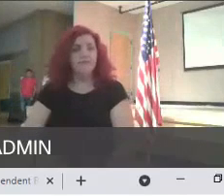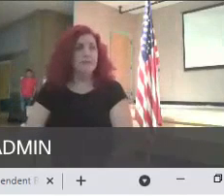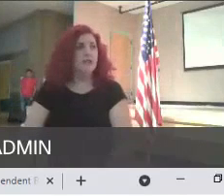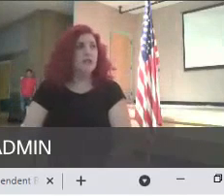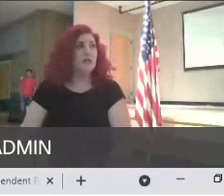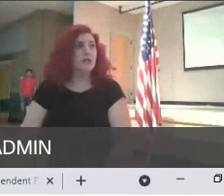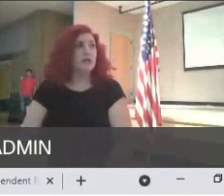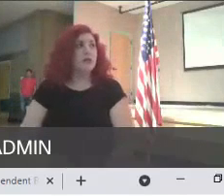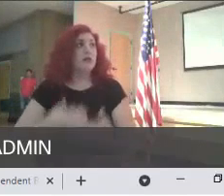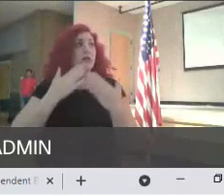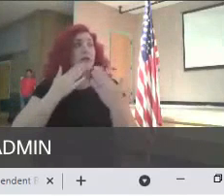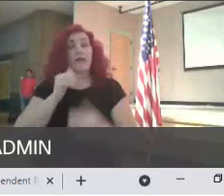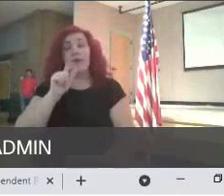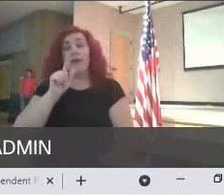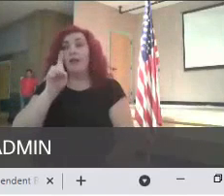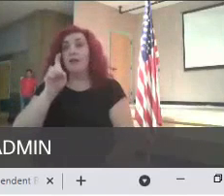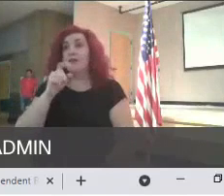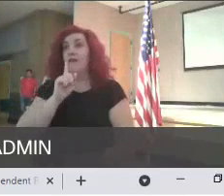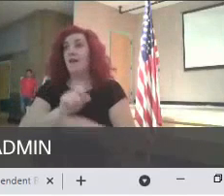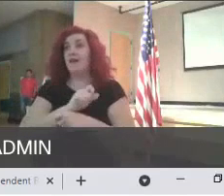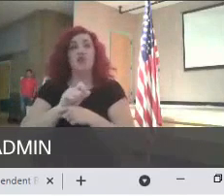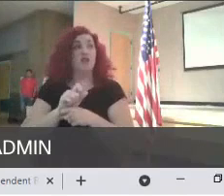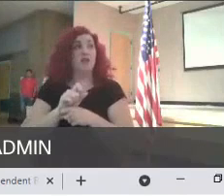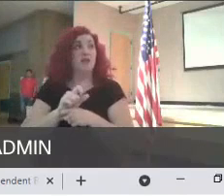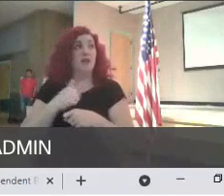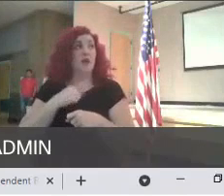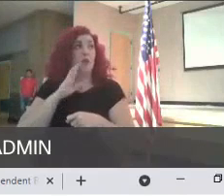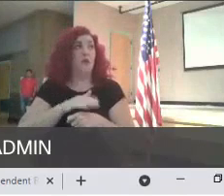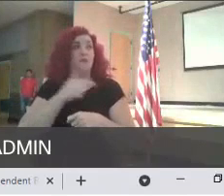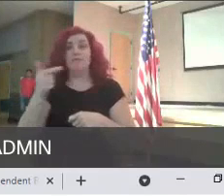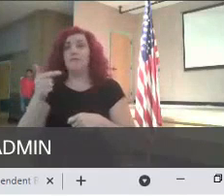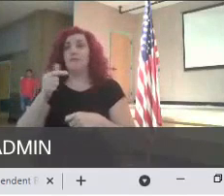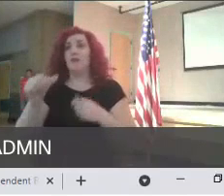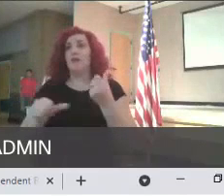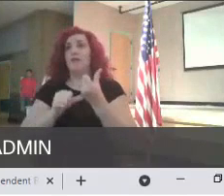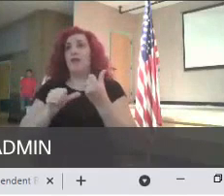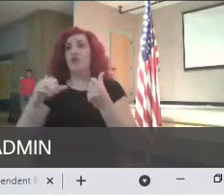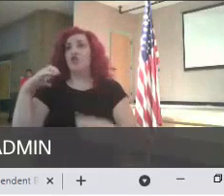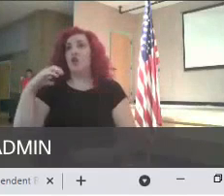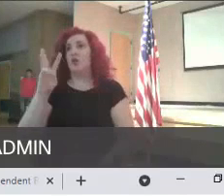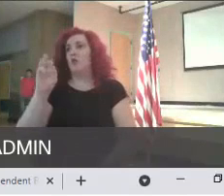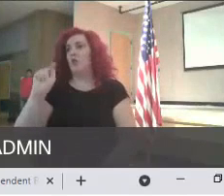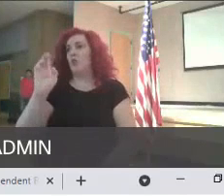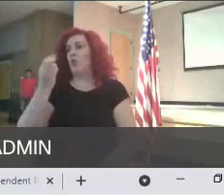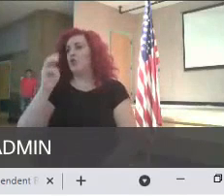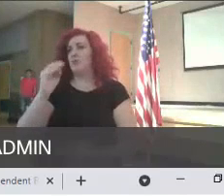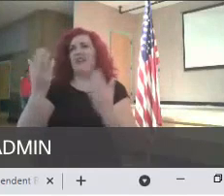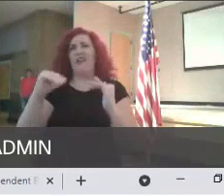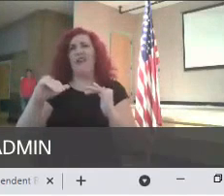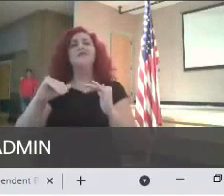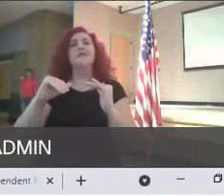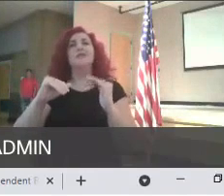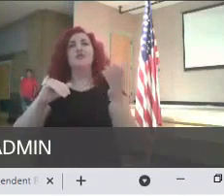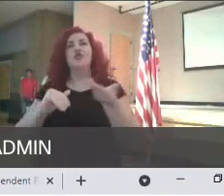Thank you, Alex. I'm actually going to let Vice Chair Watchman do this next introduction.